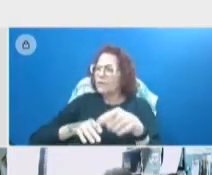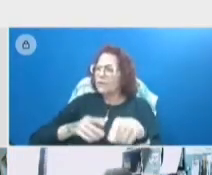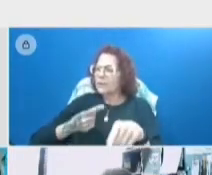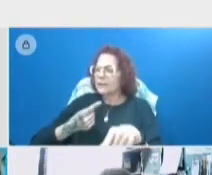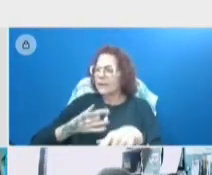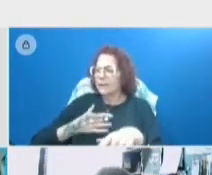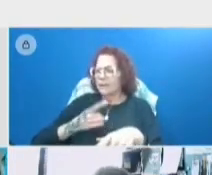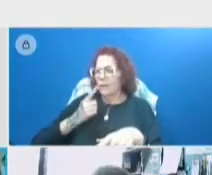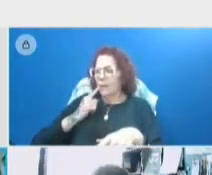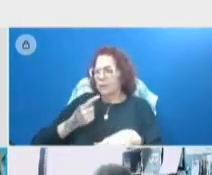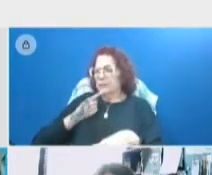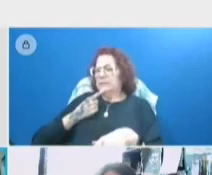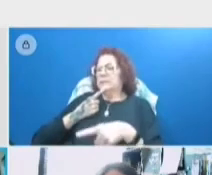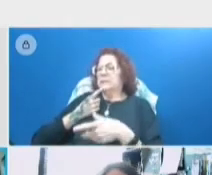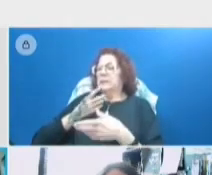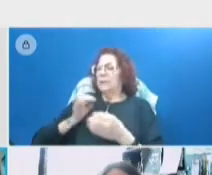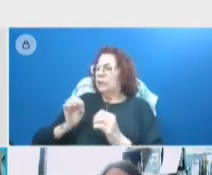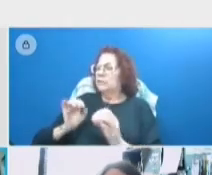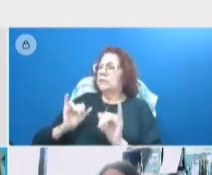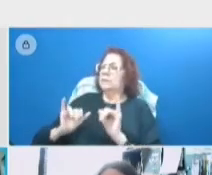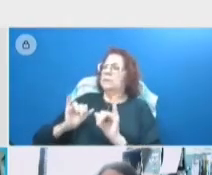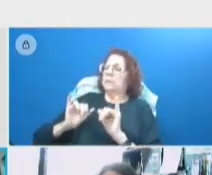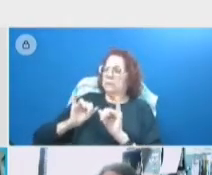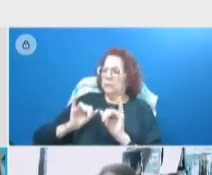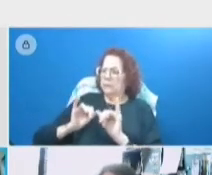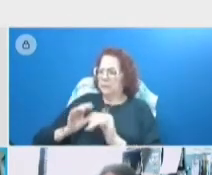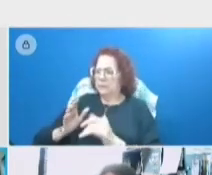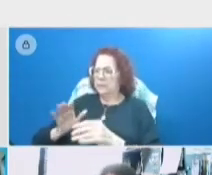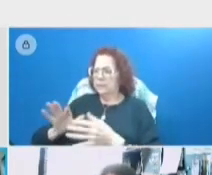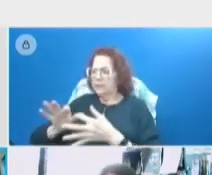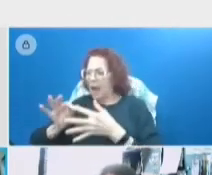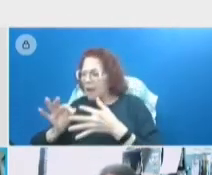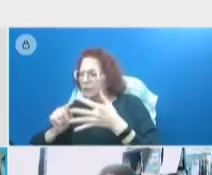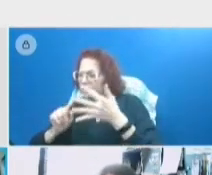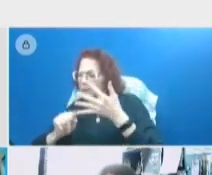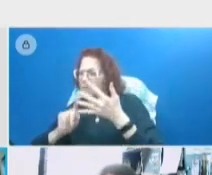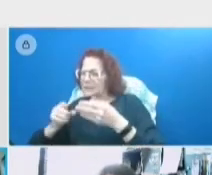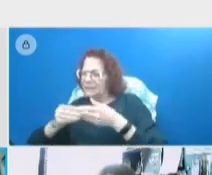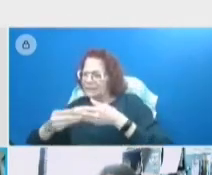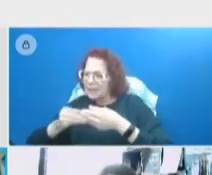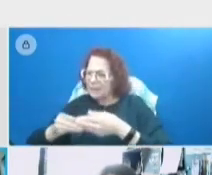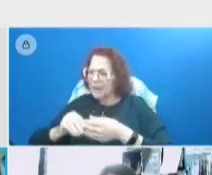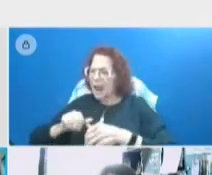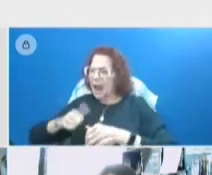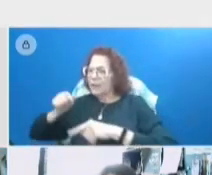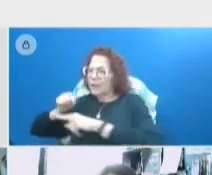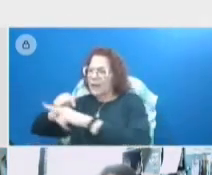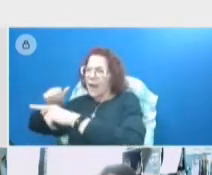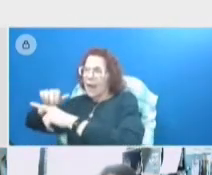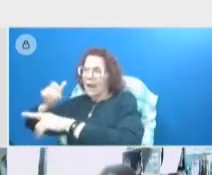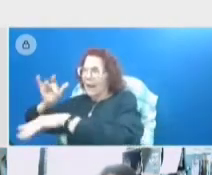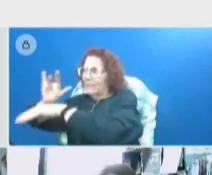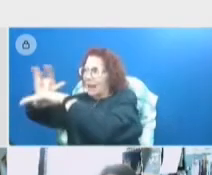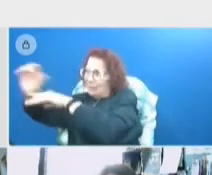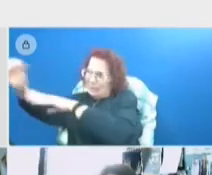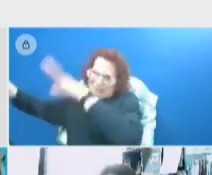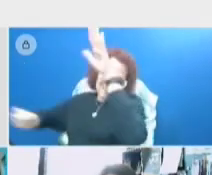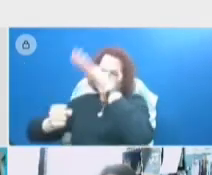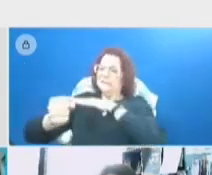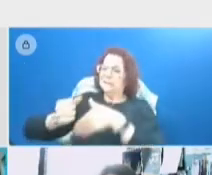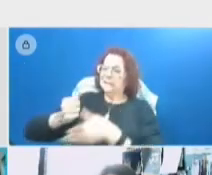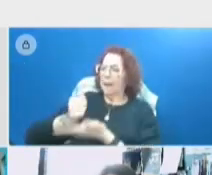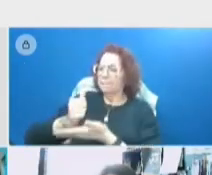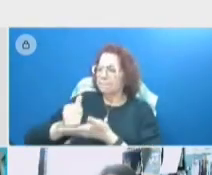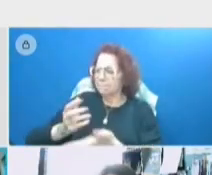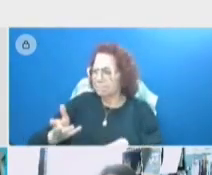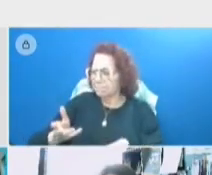this would give a tool to local boards to be able to issue an absentee, or in this case, essentially a special